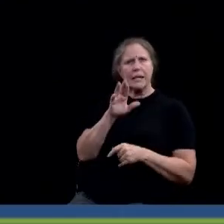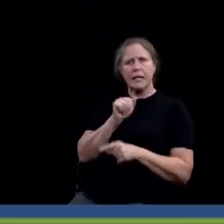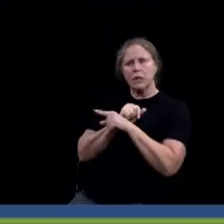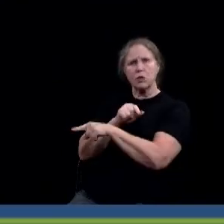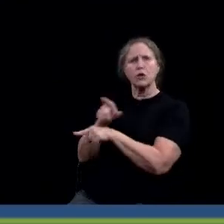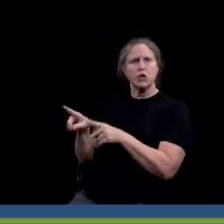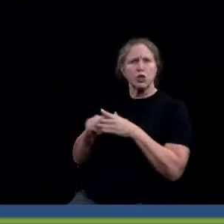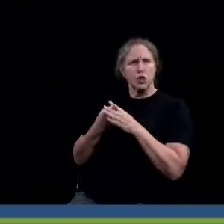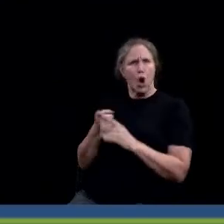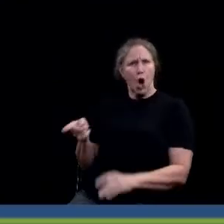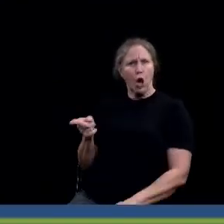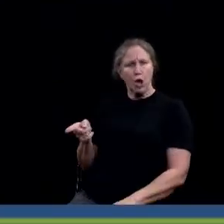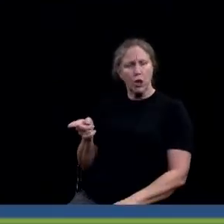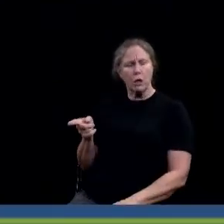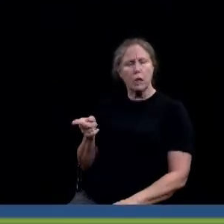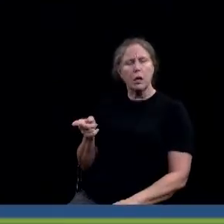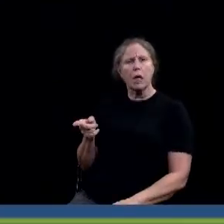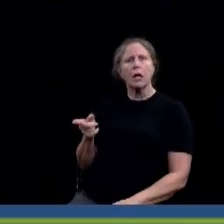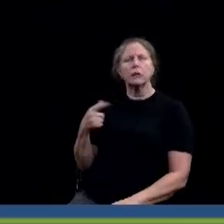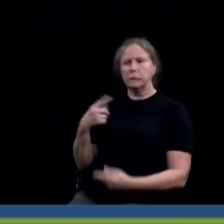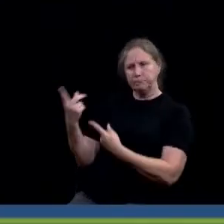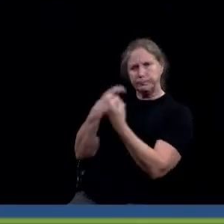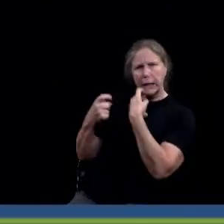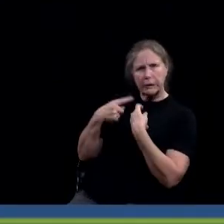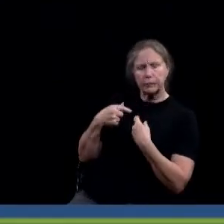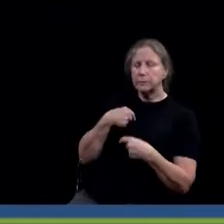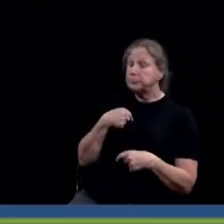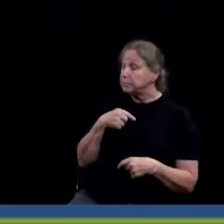get monthly